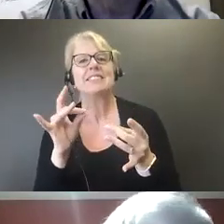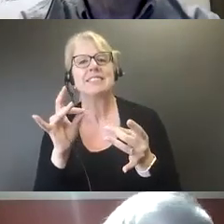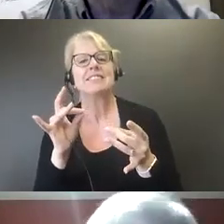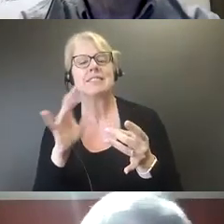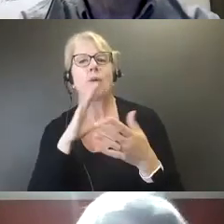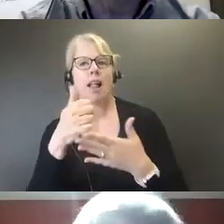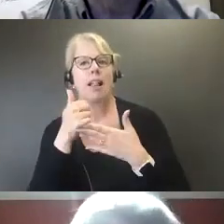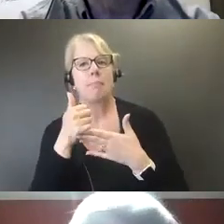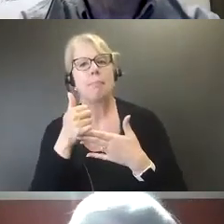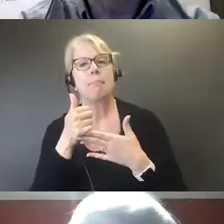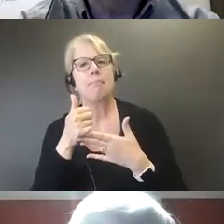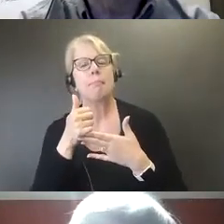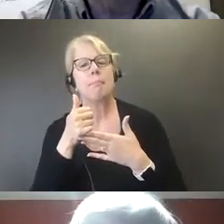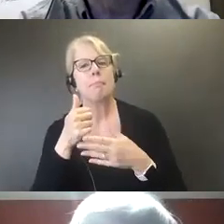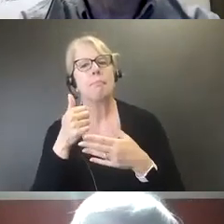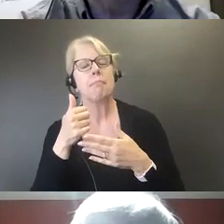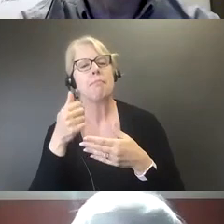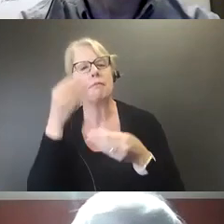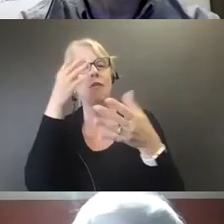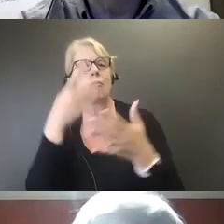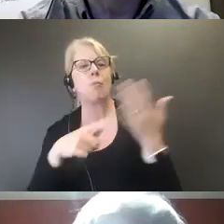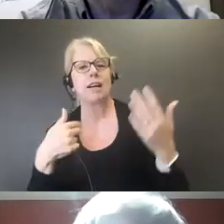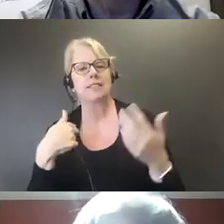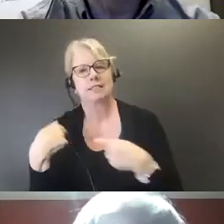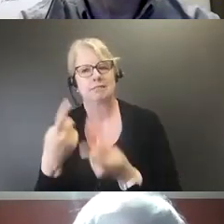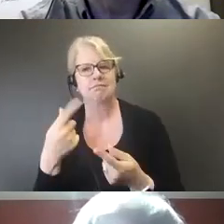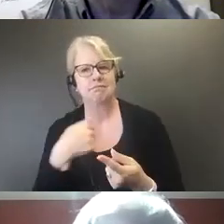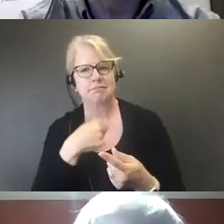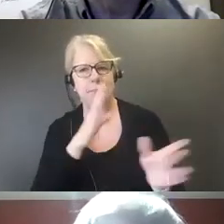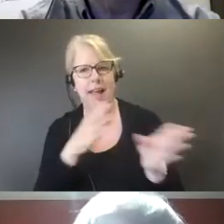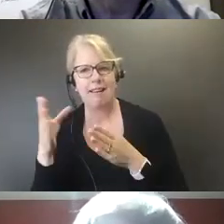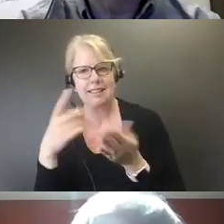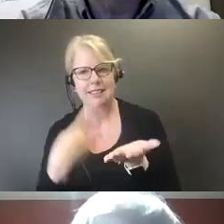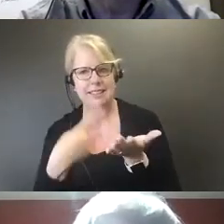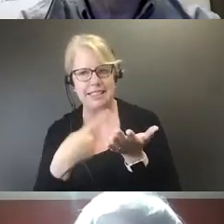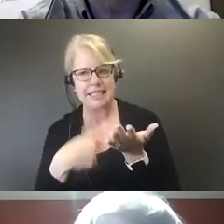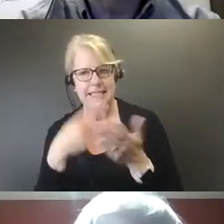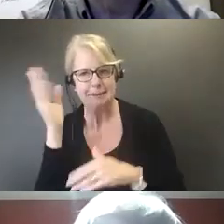help to inform some of the things that I'm also going to discuss.